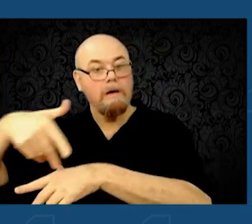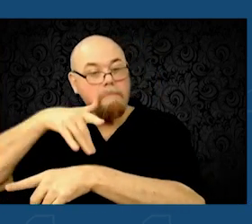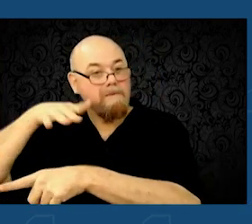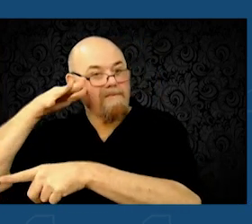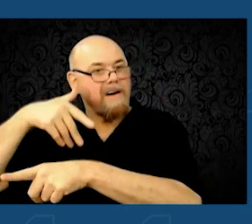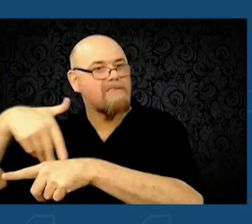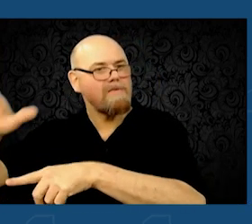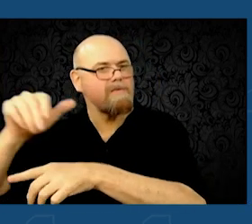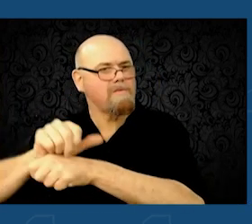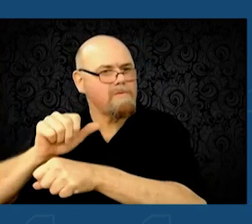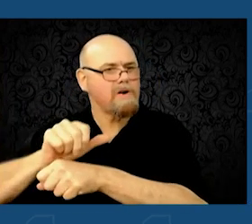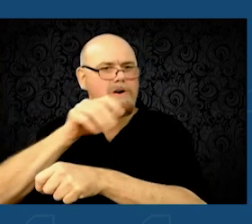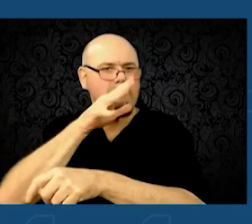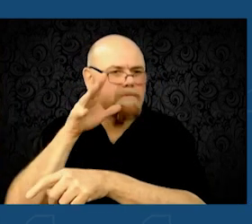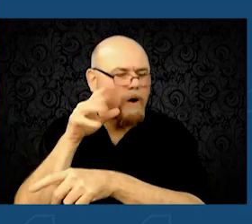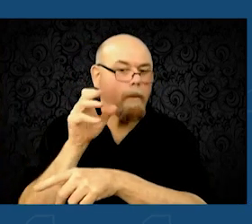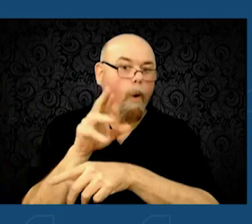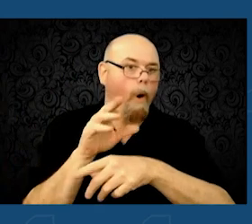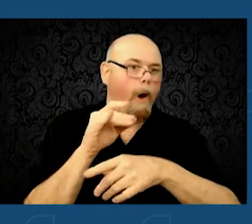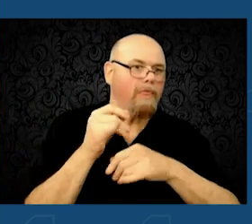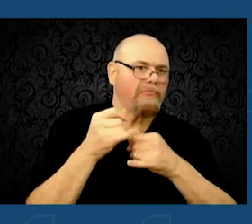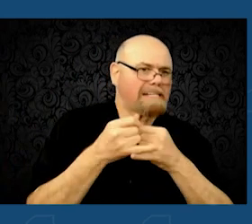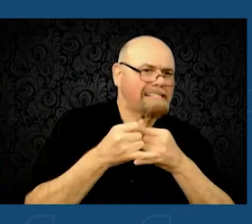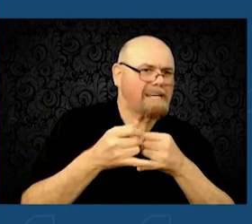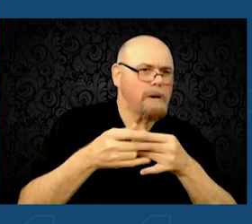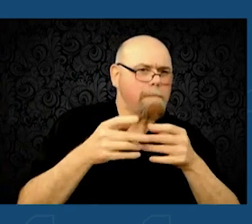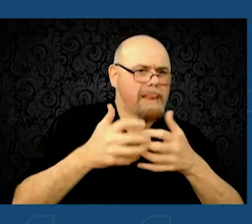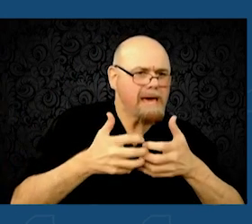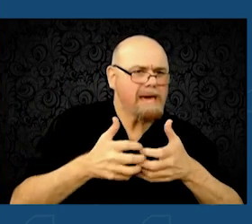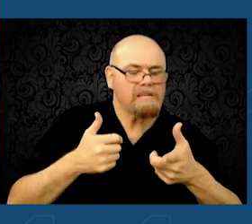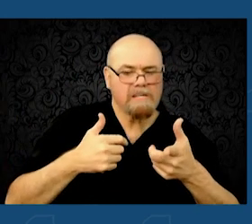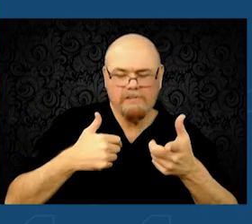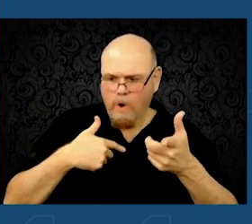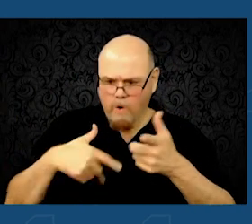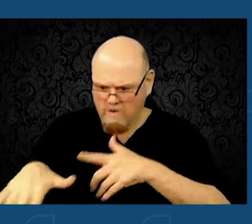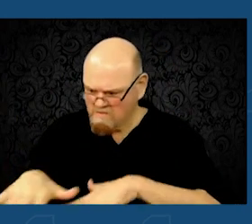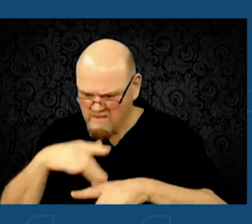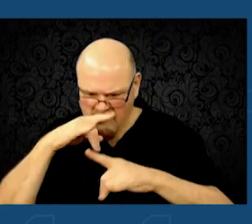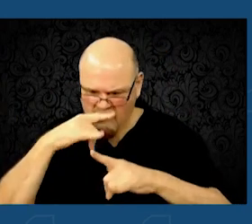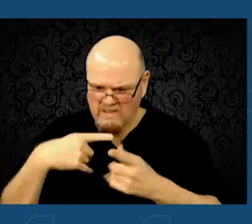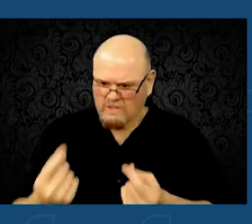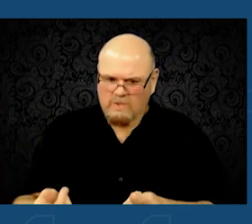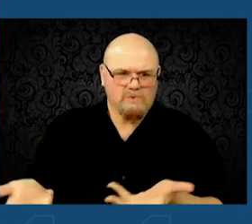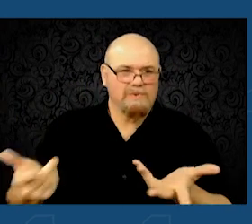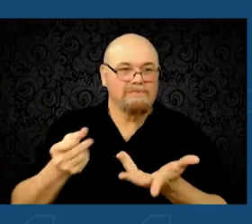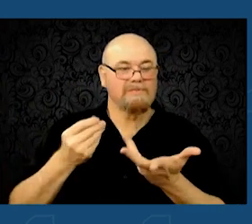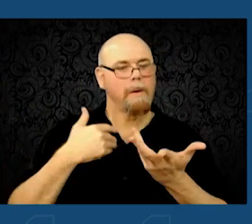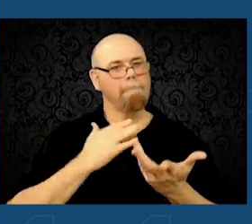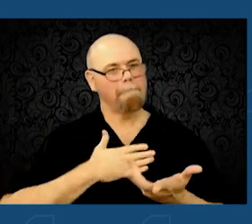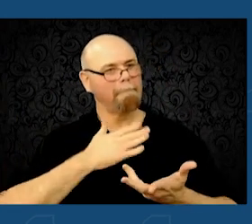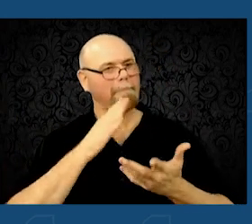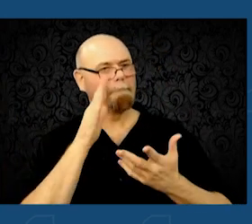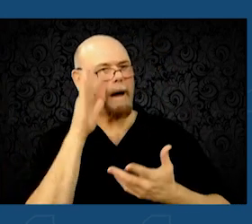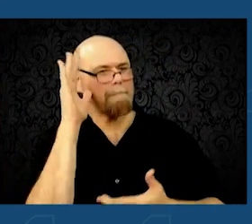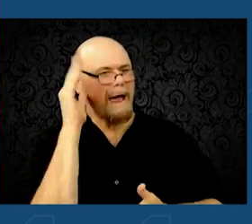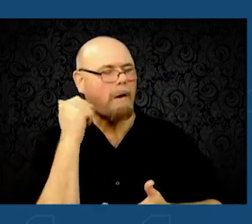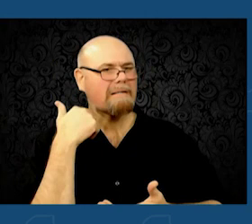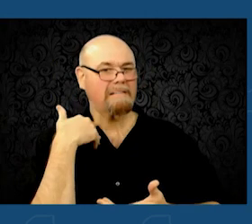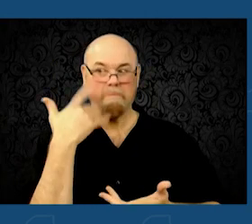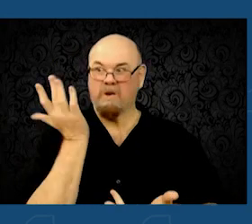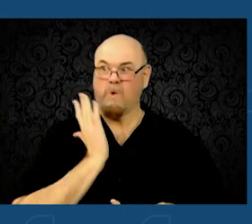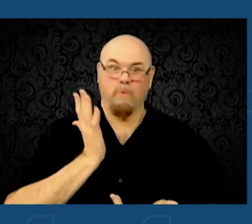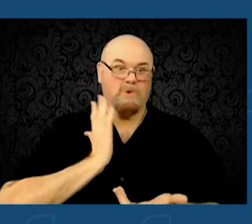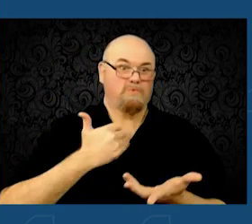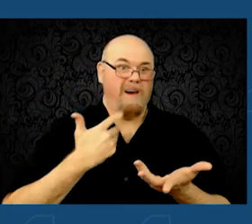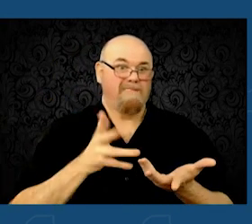steel plant. So my parents, with big family, their own struggles, we used to get our clothes at the used clothing stores. We didn't have a